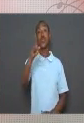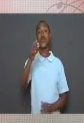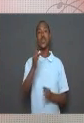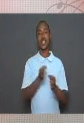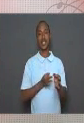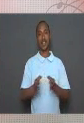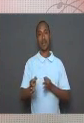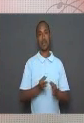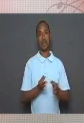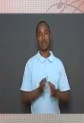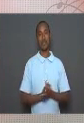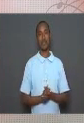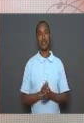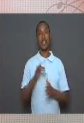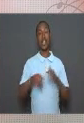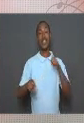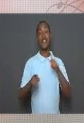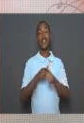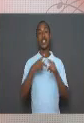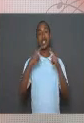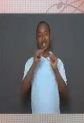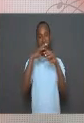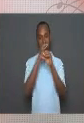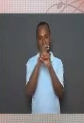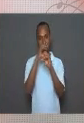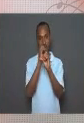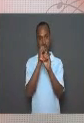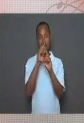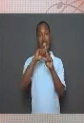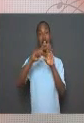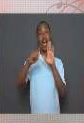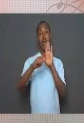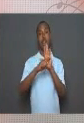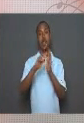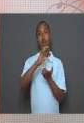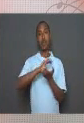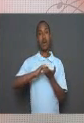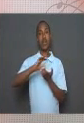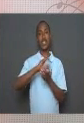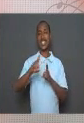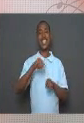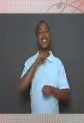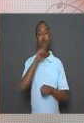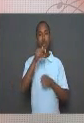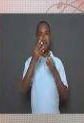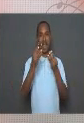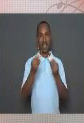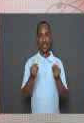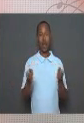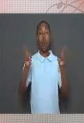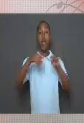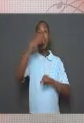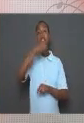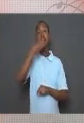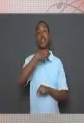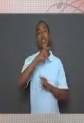described. In the first experiment, the ionic compounds did not melt when